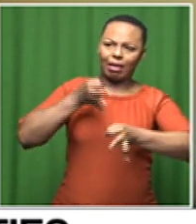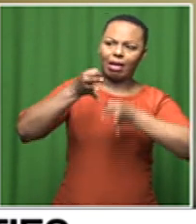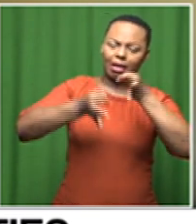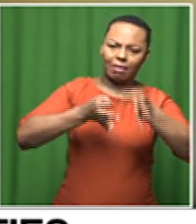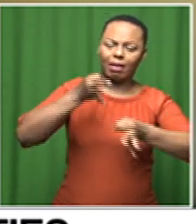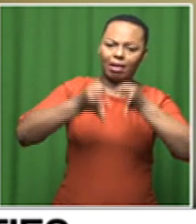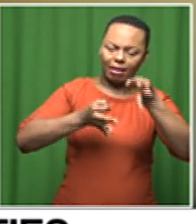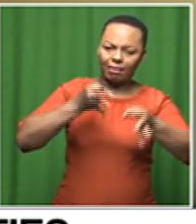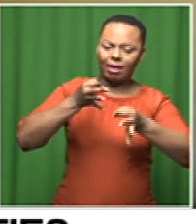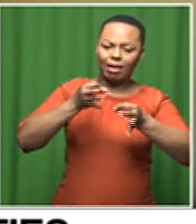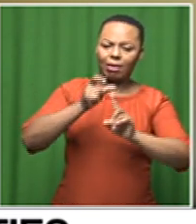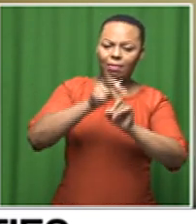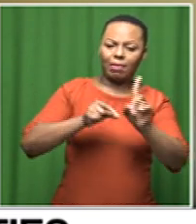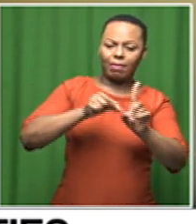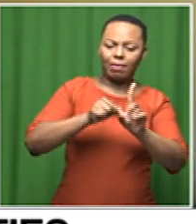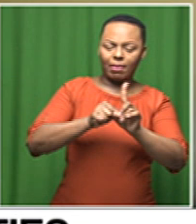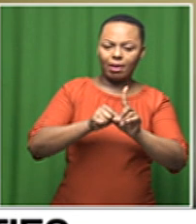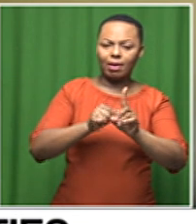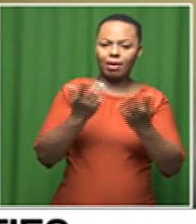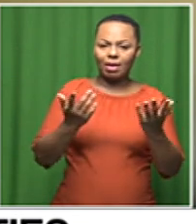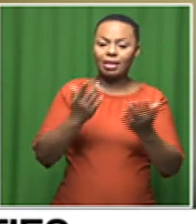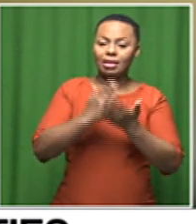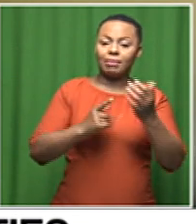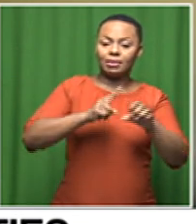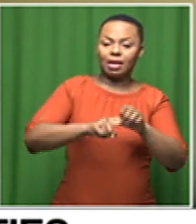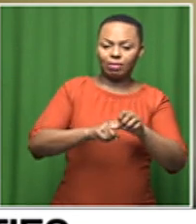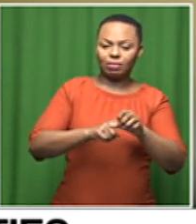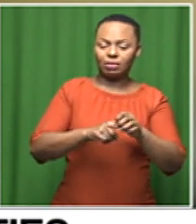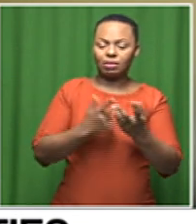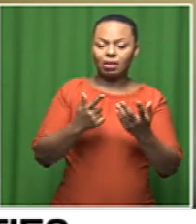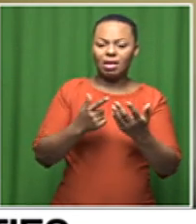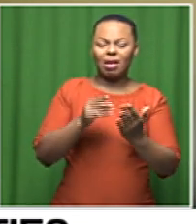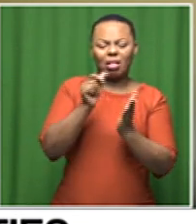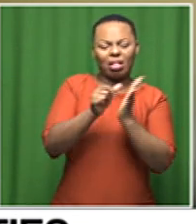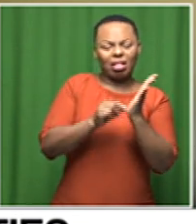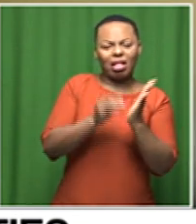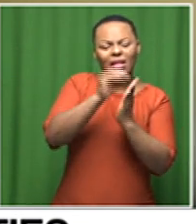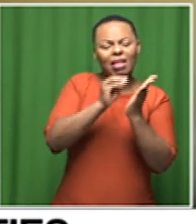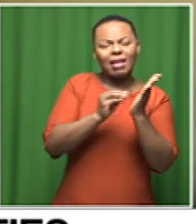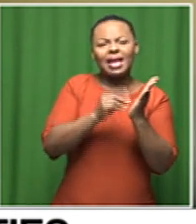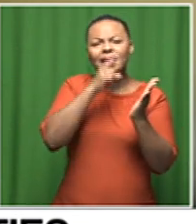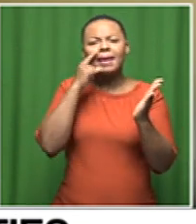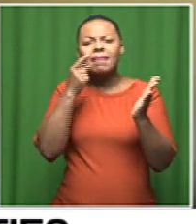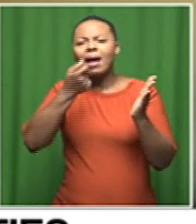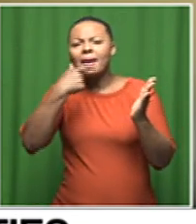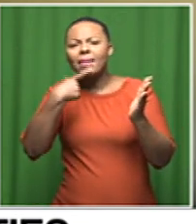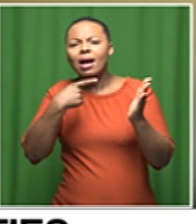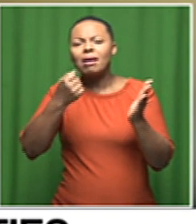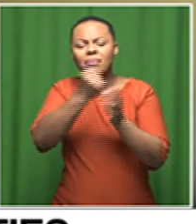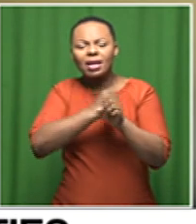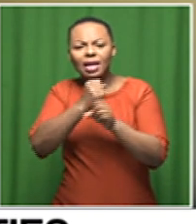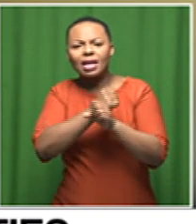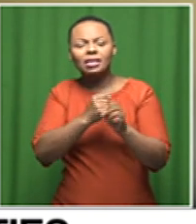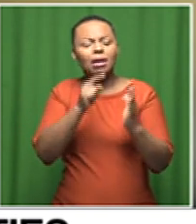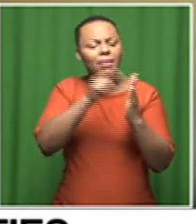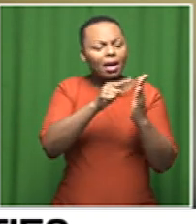give them a diagnosis. Patient is lucky if they get a diagnosis. They'll get a strip. No one will say, what is wrong? This is